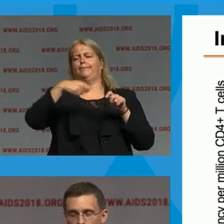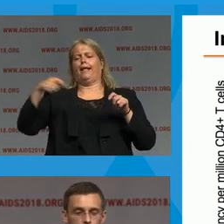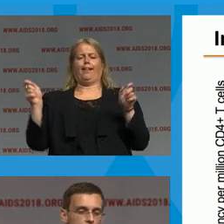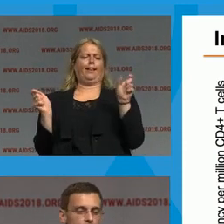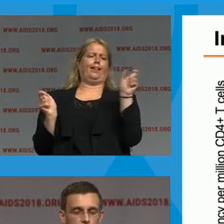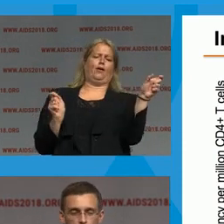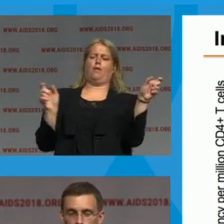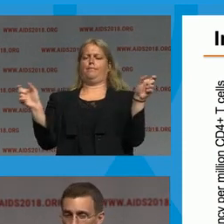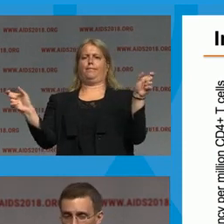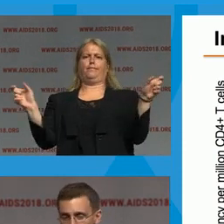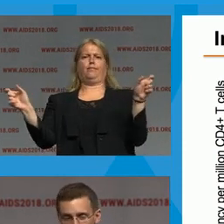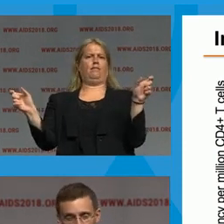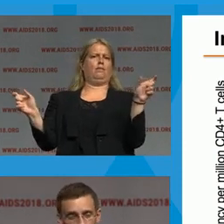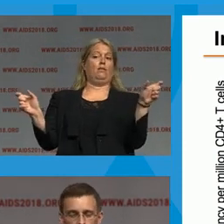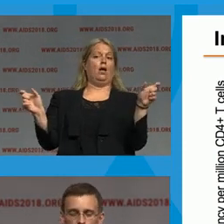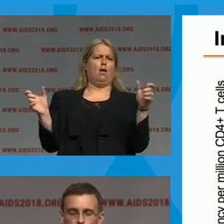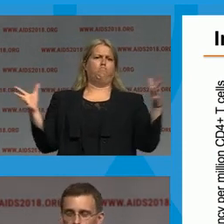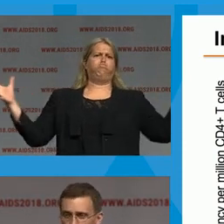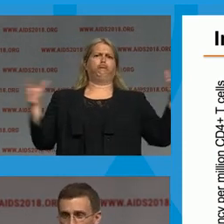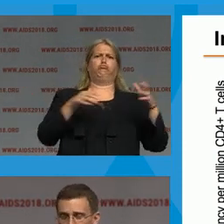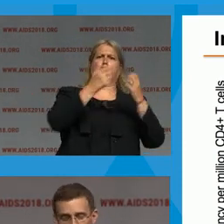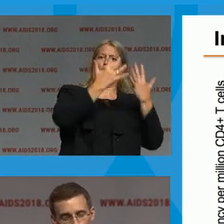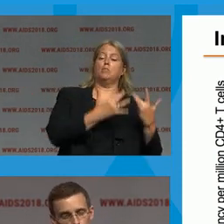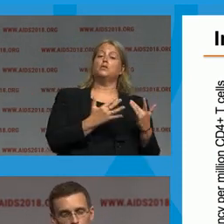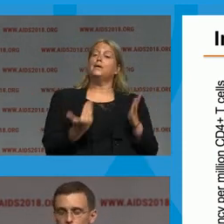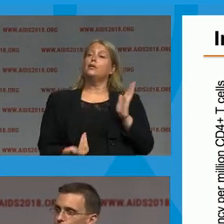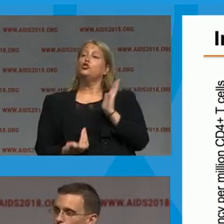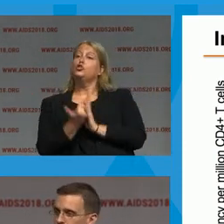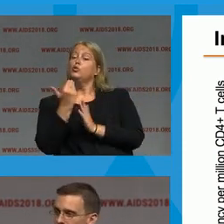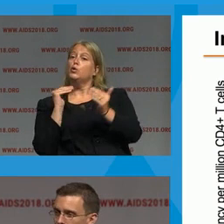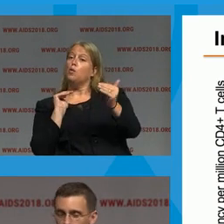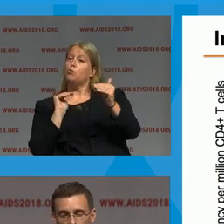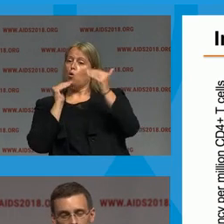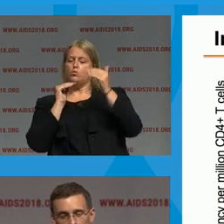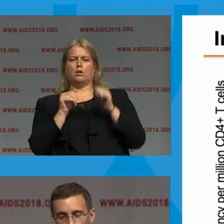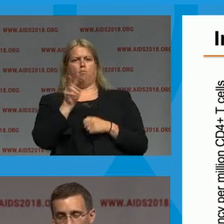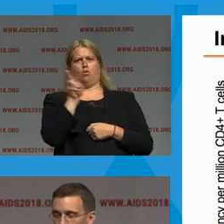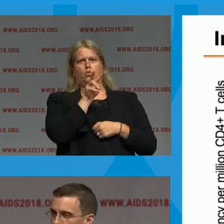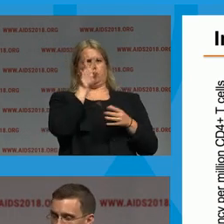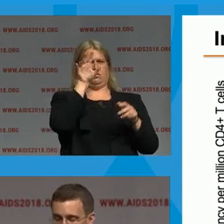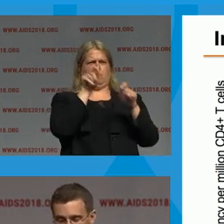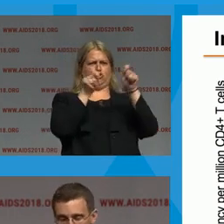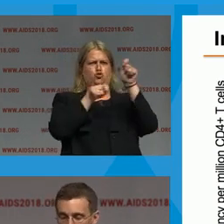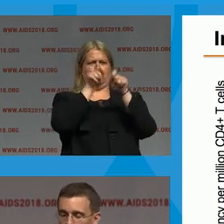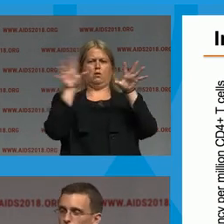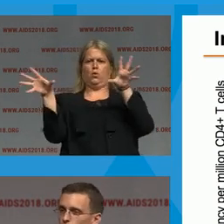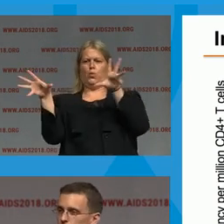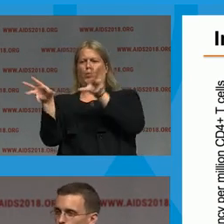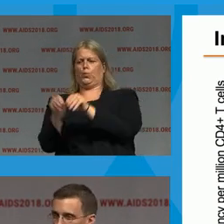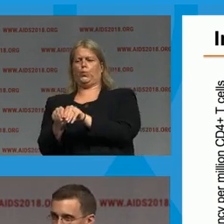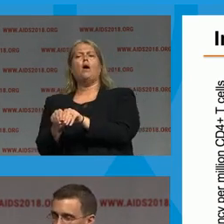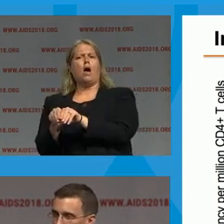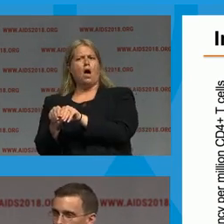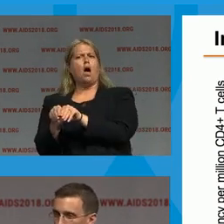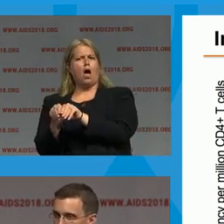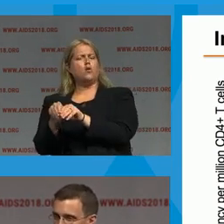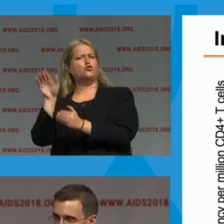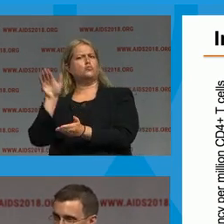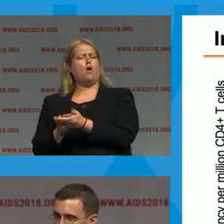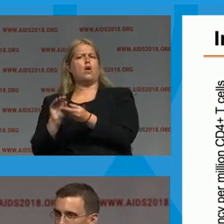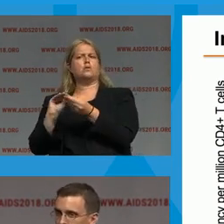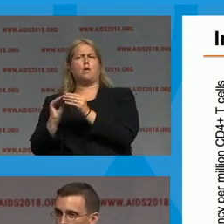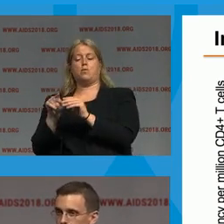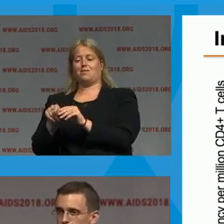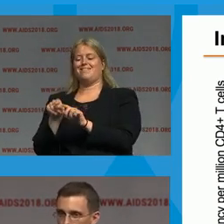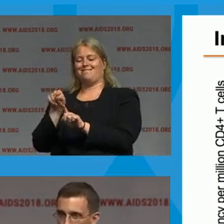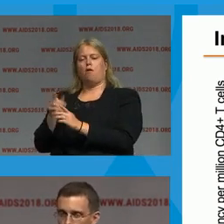head of the virus, you get these very large numbers. But in this new approach, you can measure both together, and you get a much smaller number, which is more representative of the